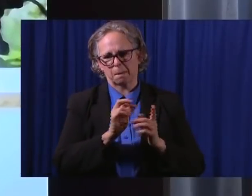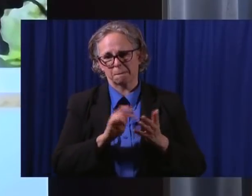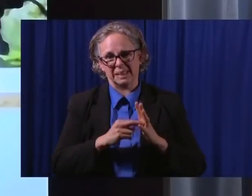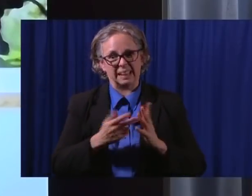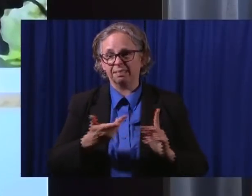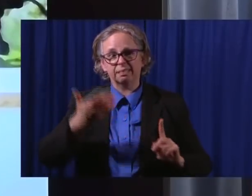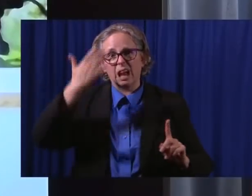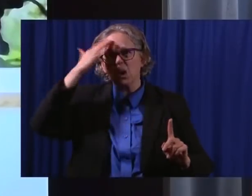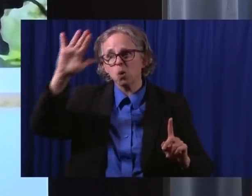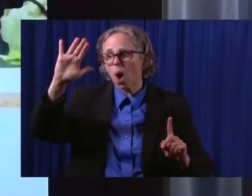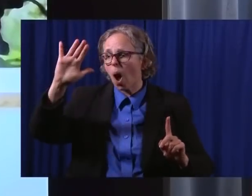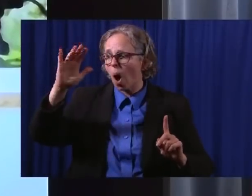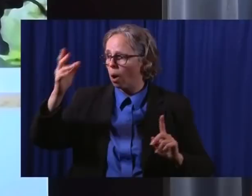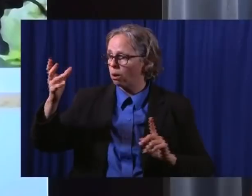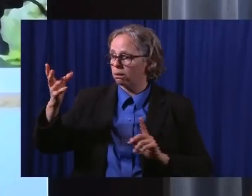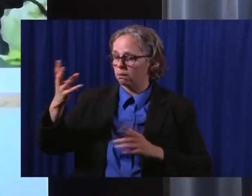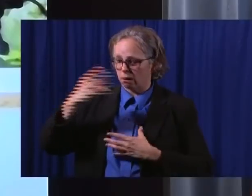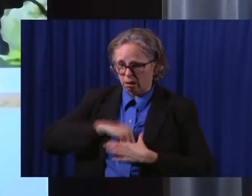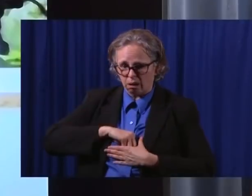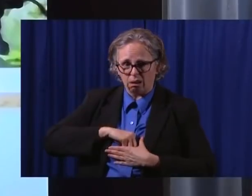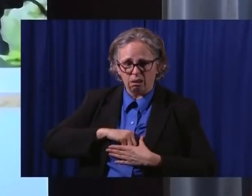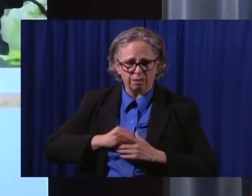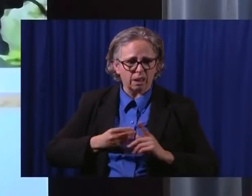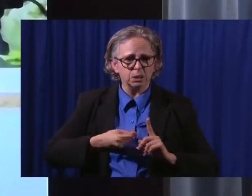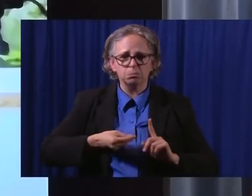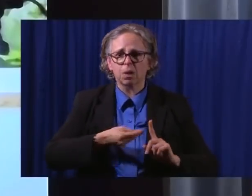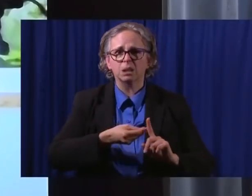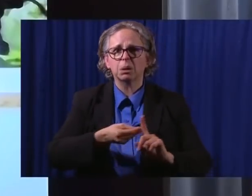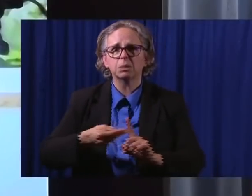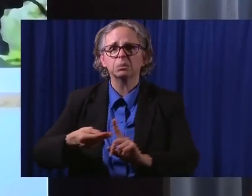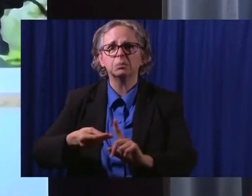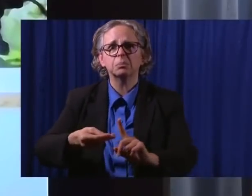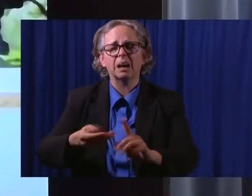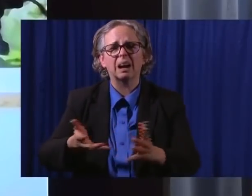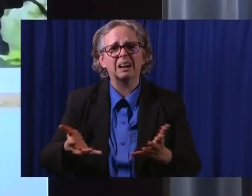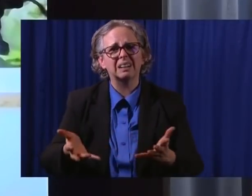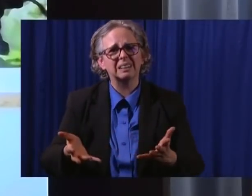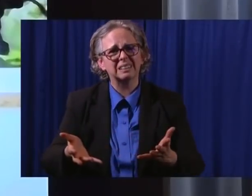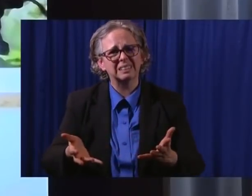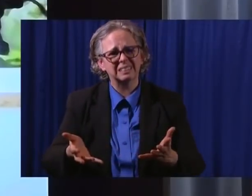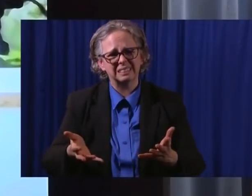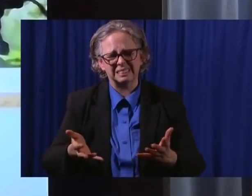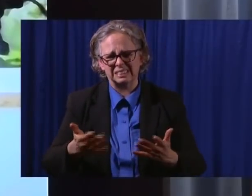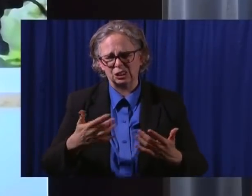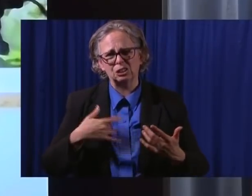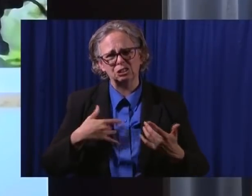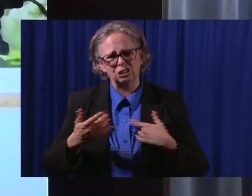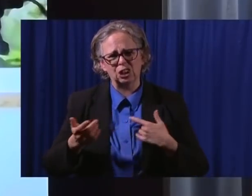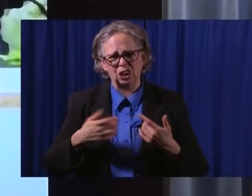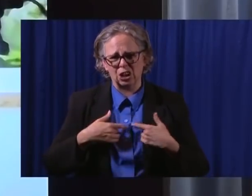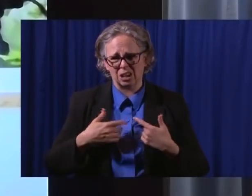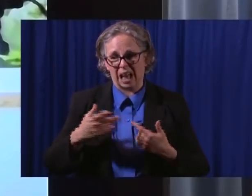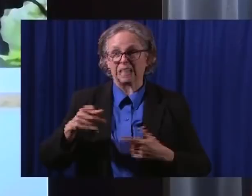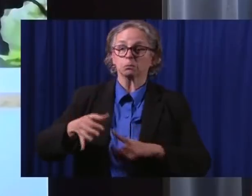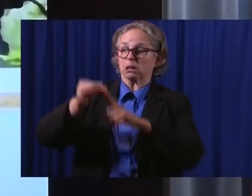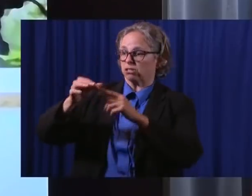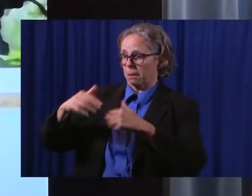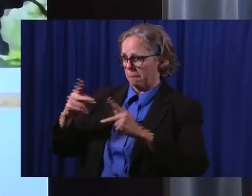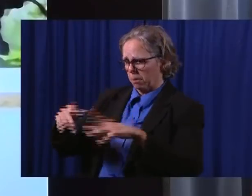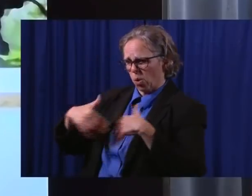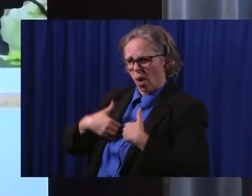around them, the more concern we have for the vulnerable populations, people that are already sick, even people in those age groups